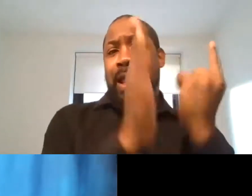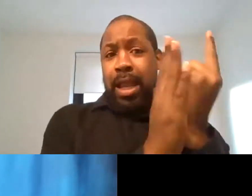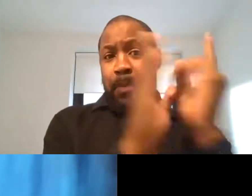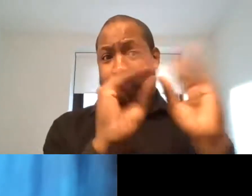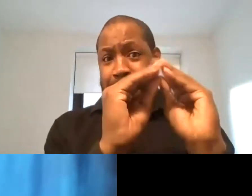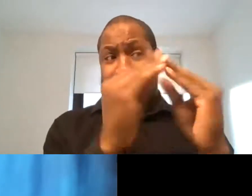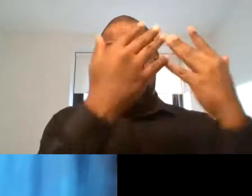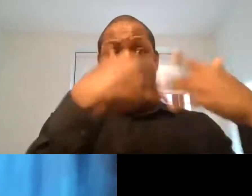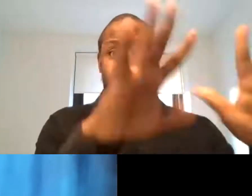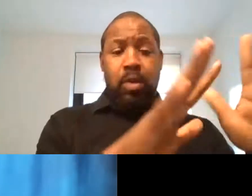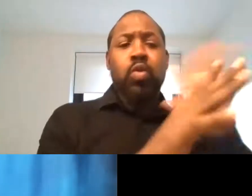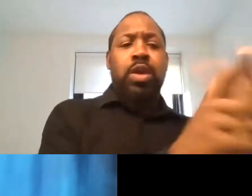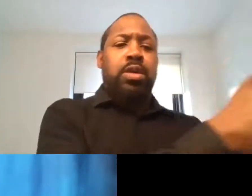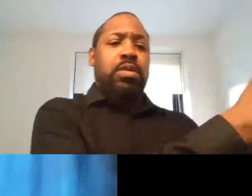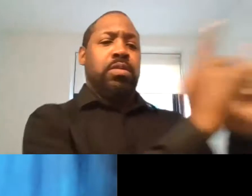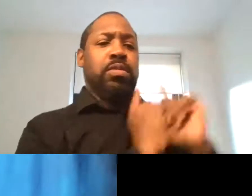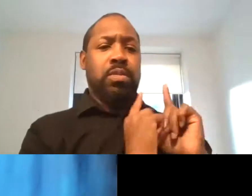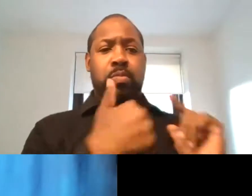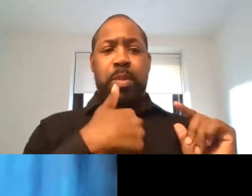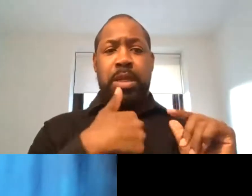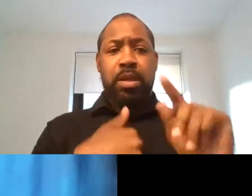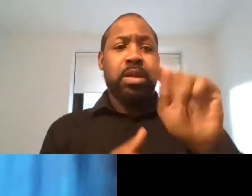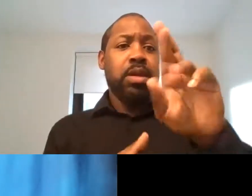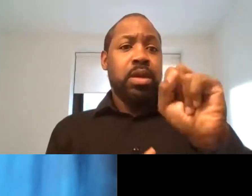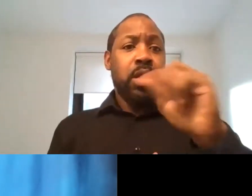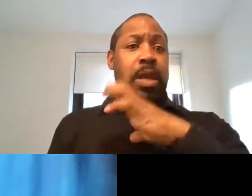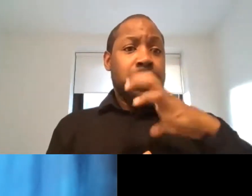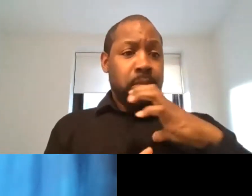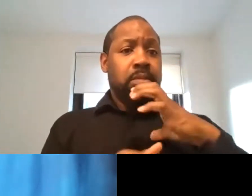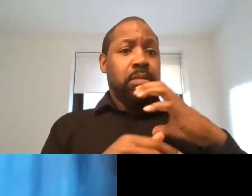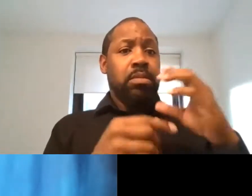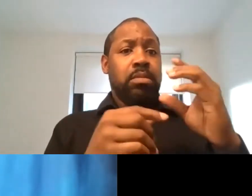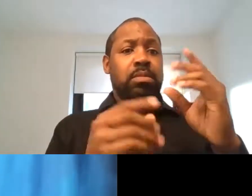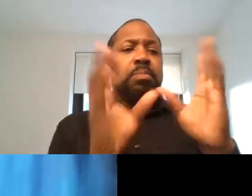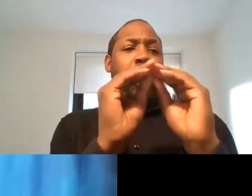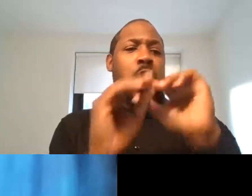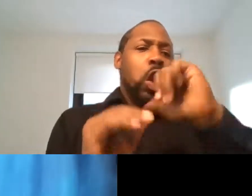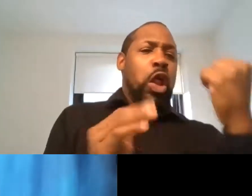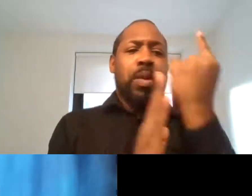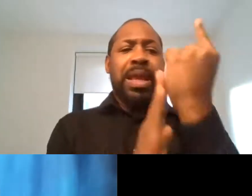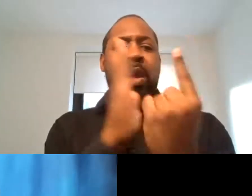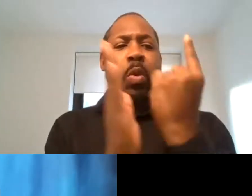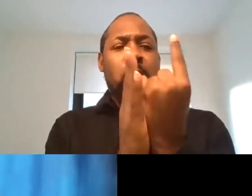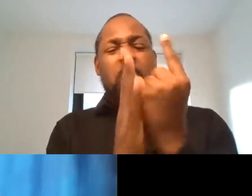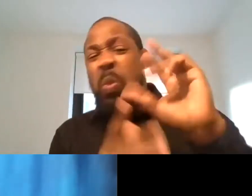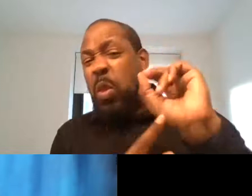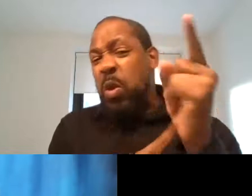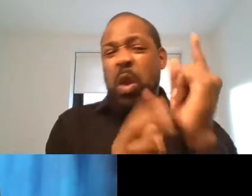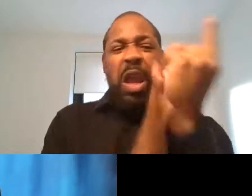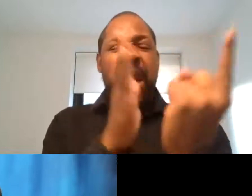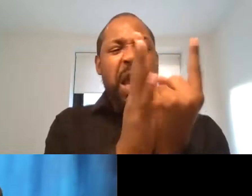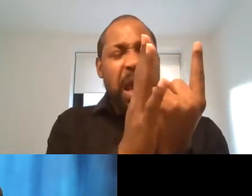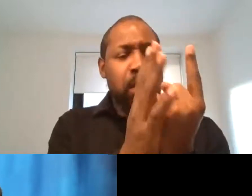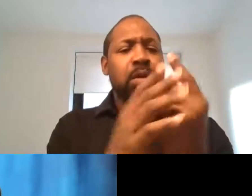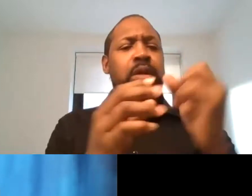7. Maybe they'd have a 1-hour meeting of one committee, and then the next committee would be